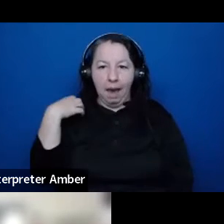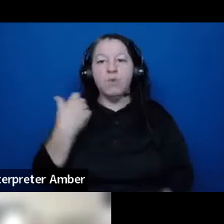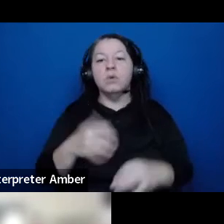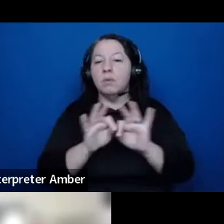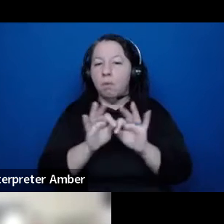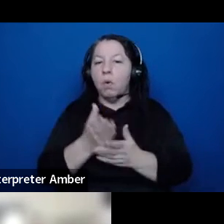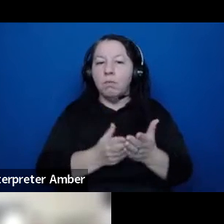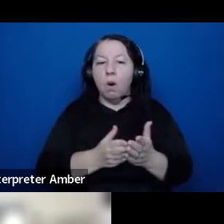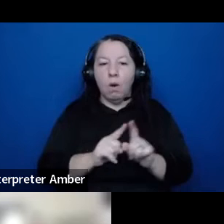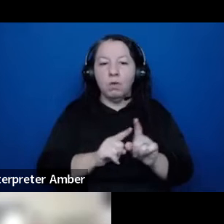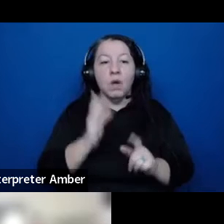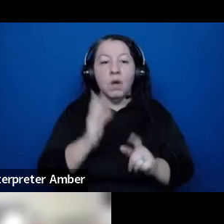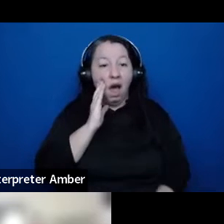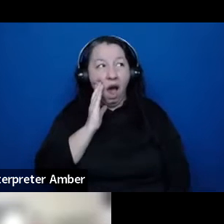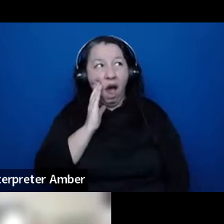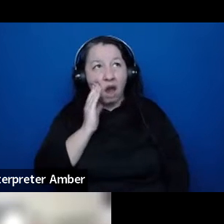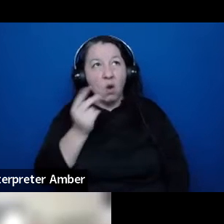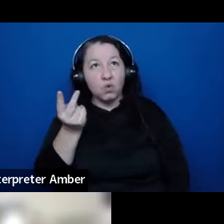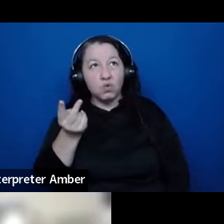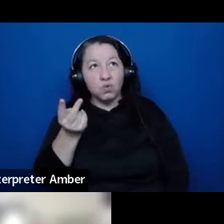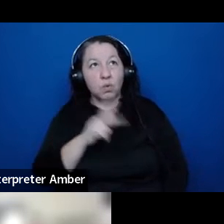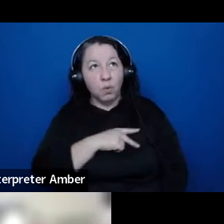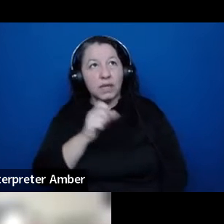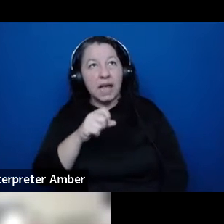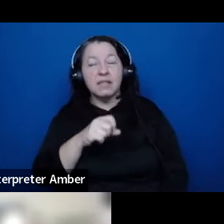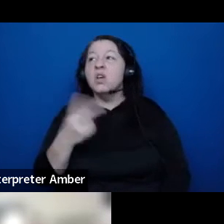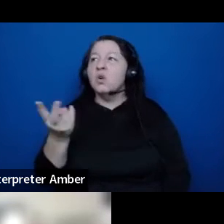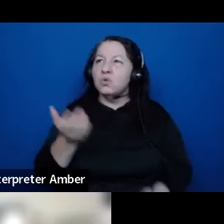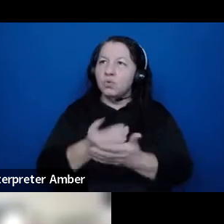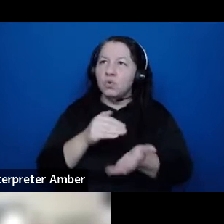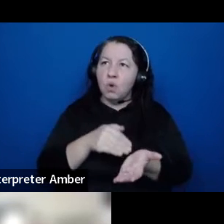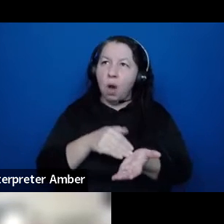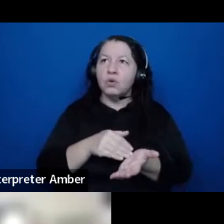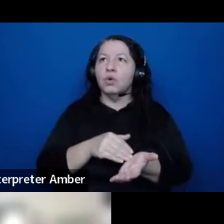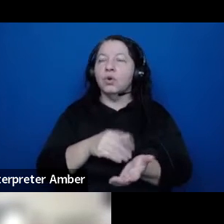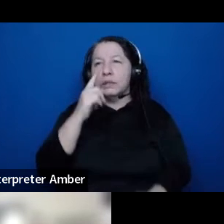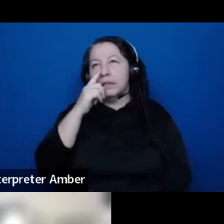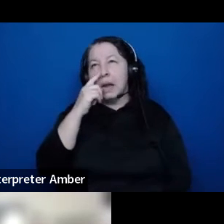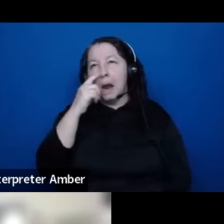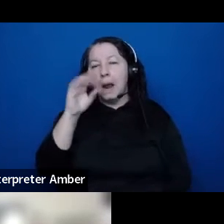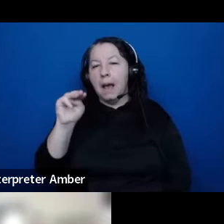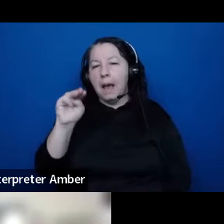them personally do. There's a couple new doctors coming in, physicians. So Megan